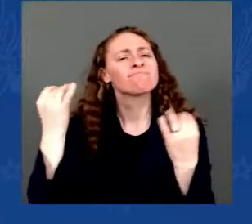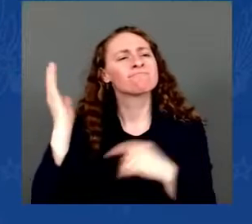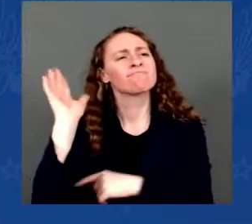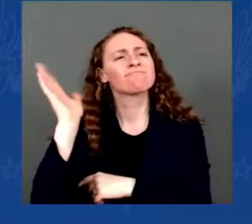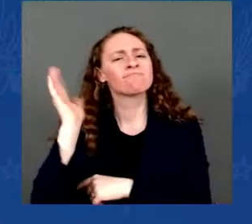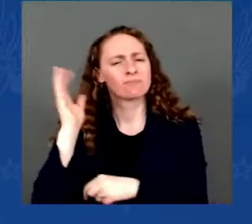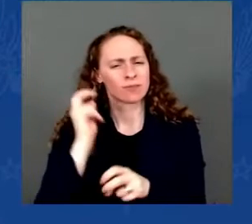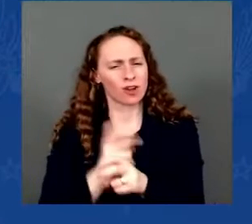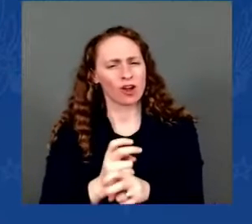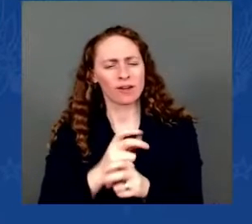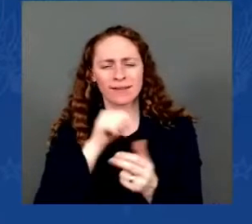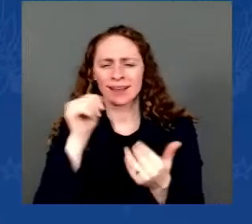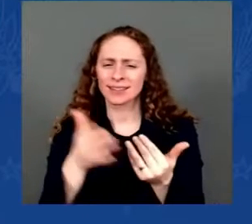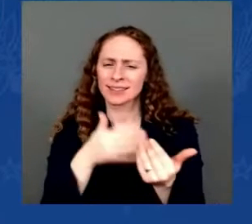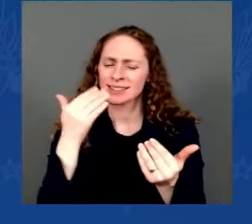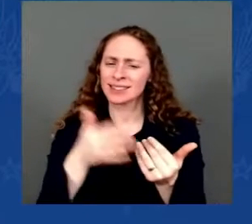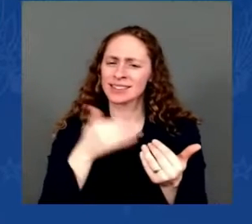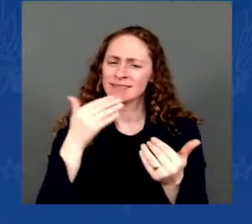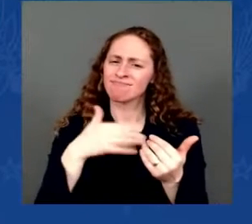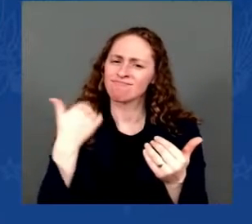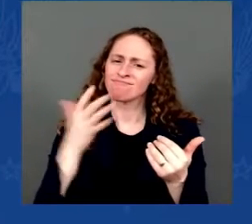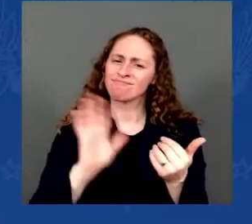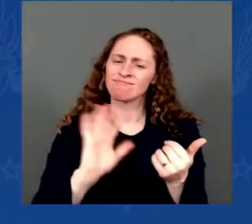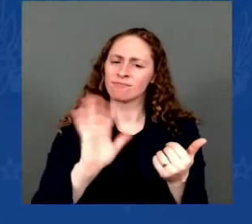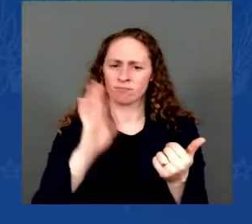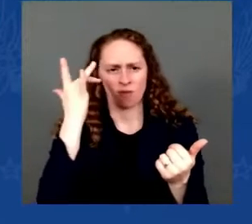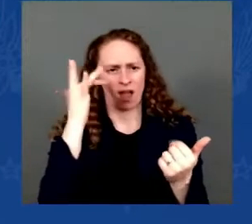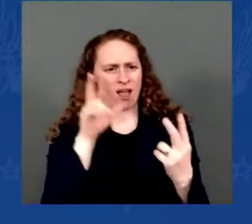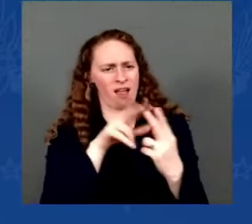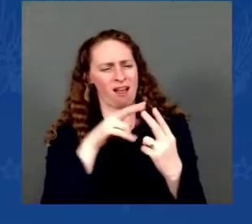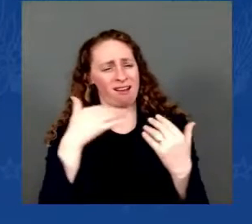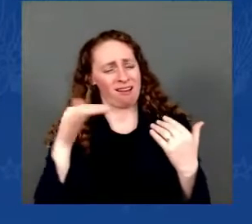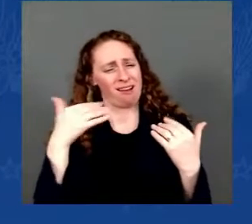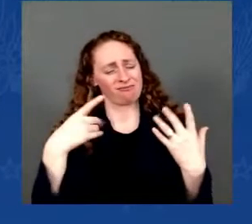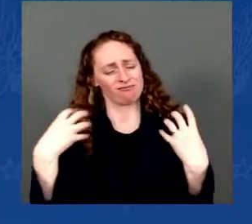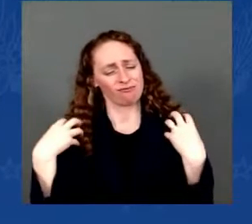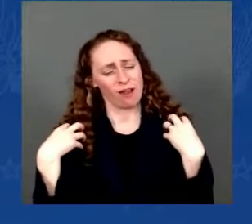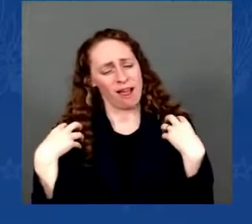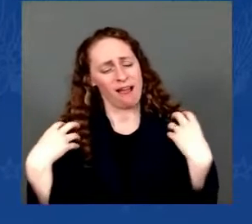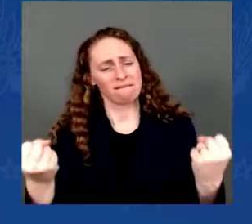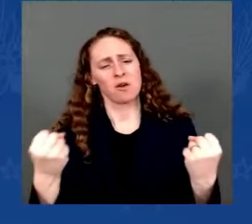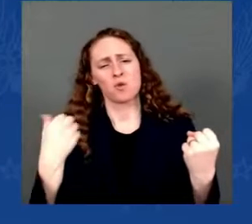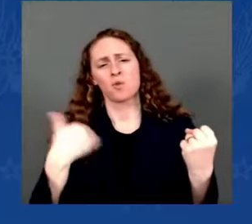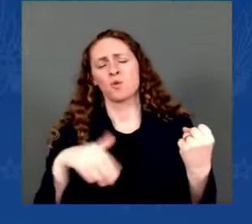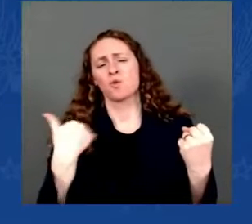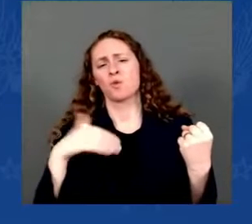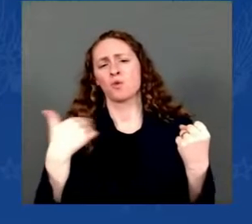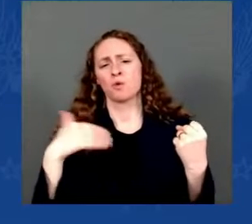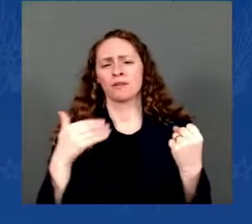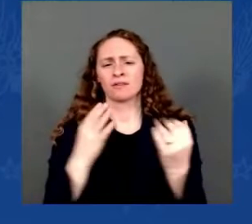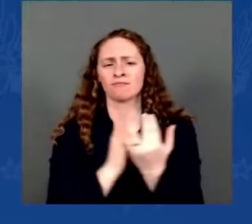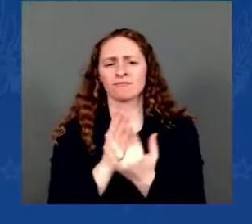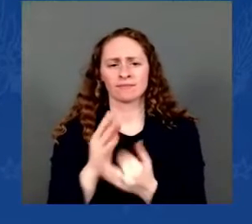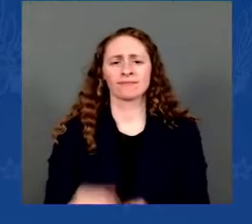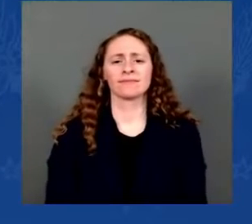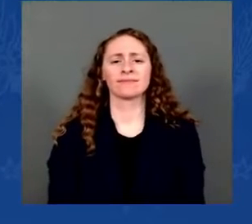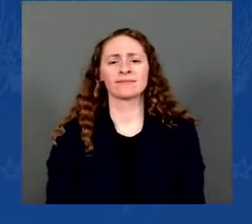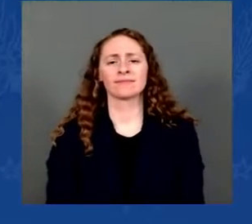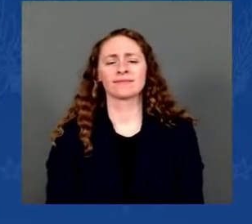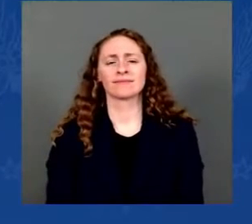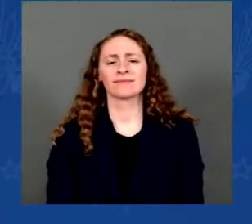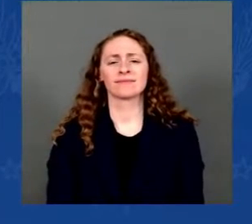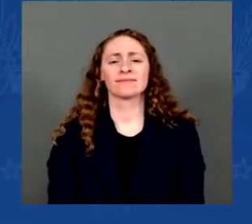late Sergeant First Class Alwin Cash, late Sergeant First Class Christopher